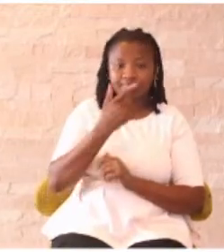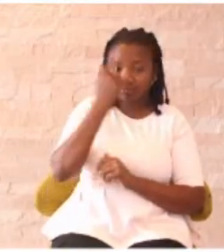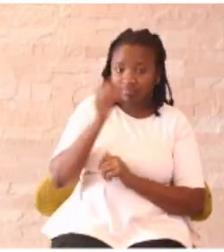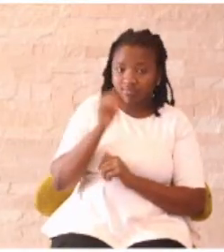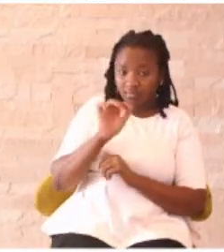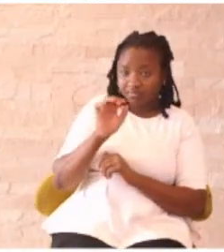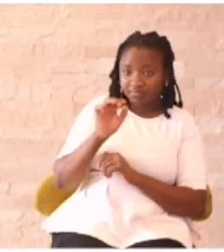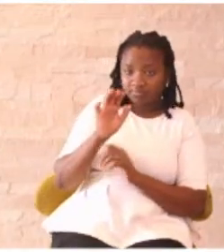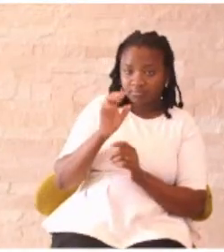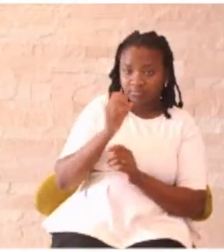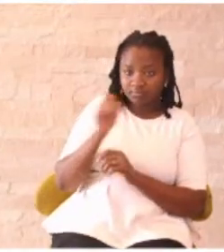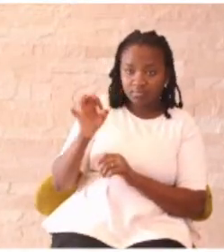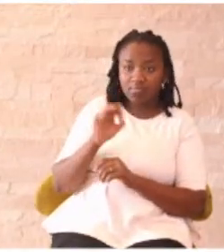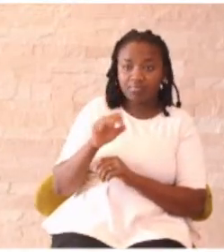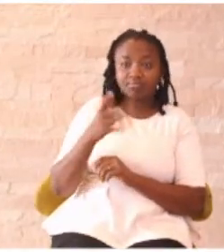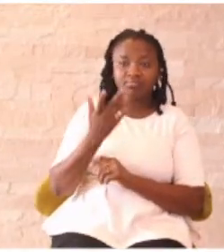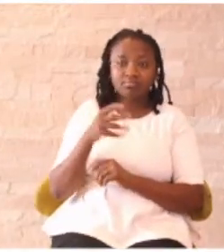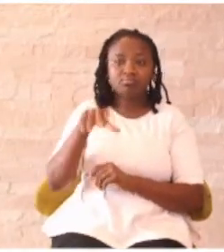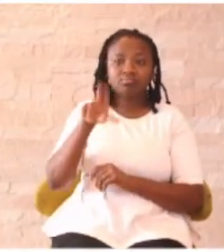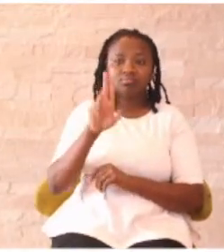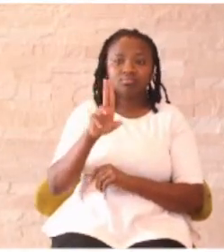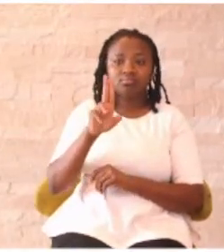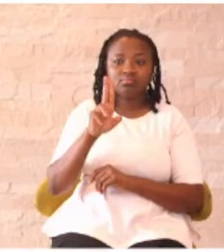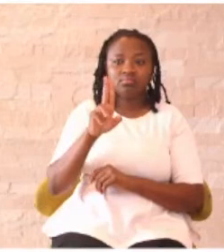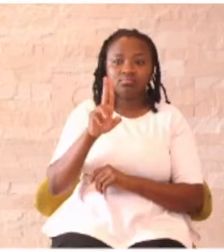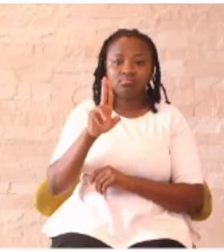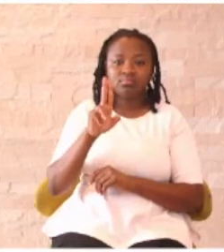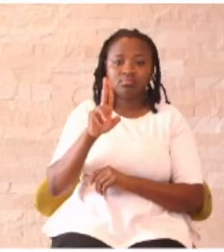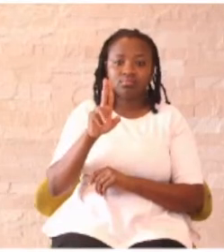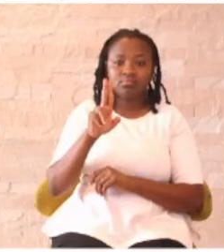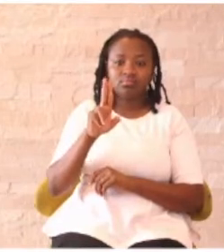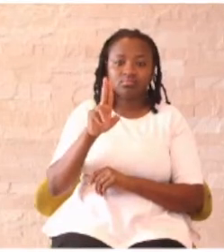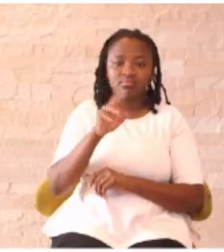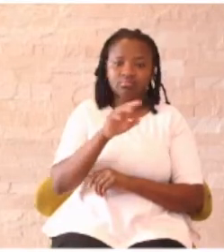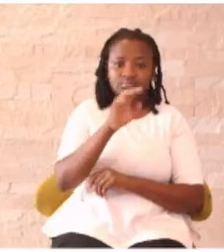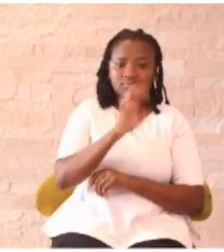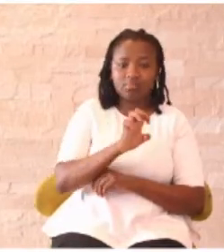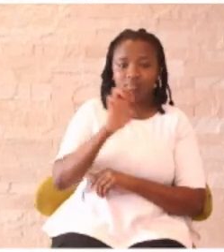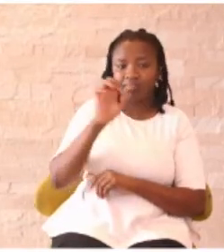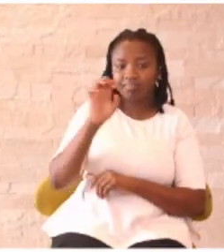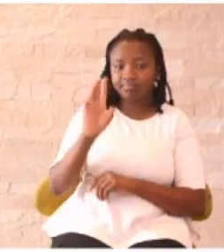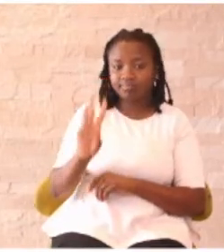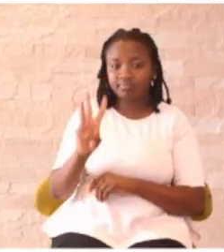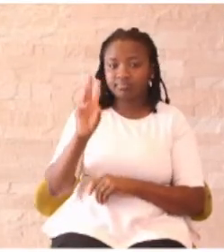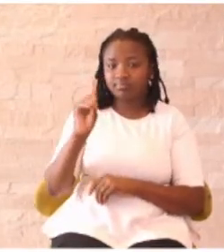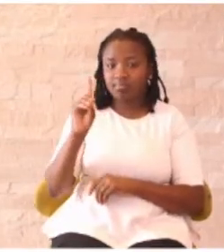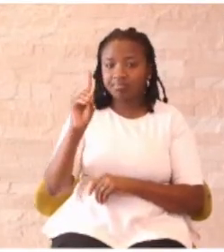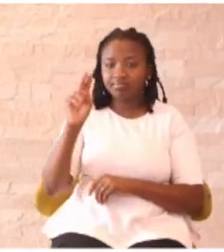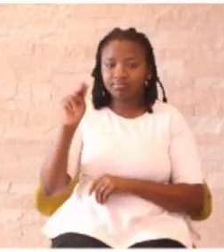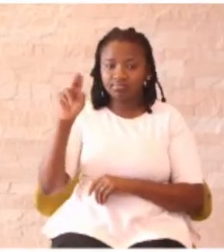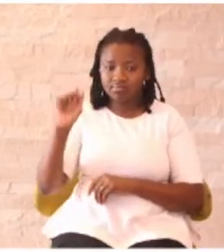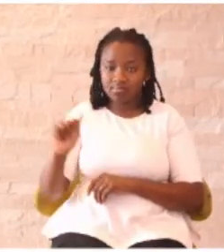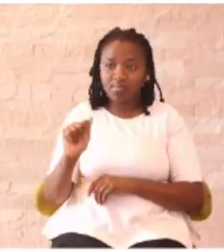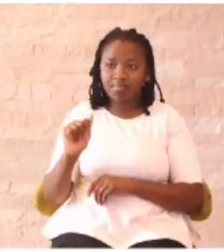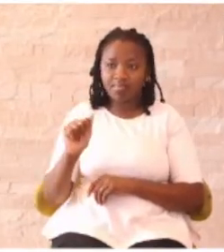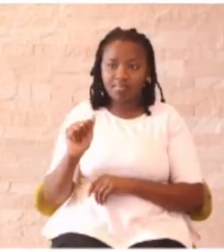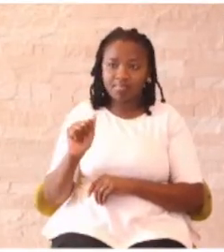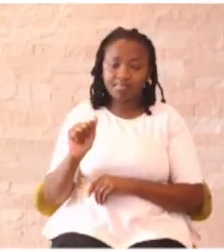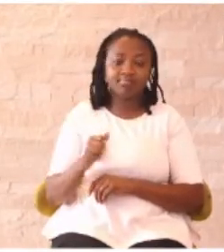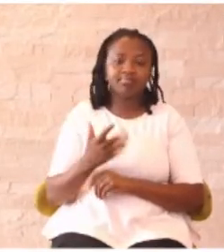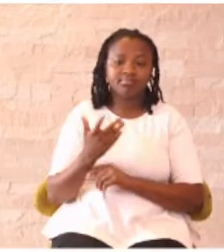EWDNA's media work and lobbying effort, Ethiopian